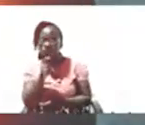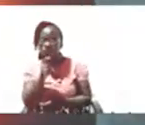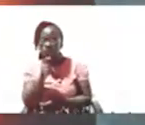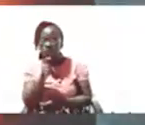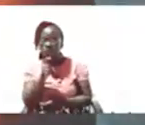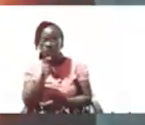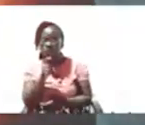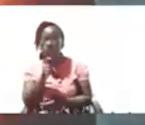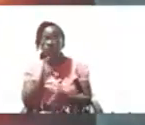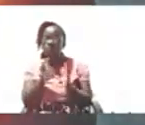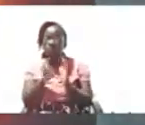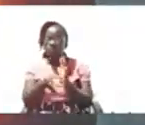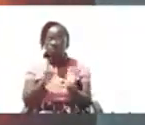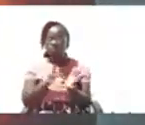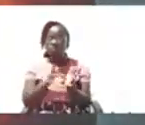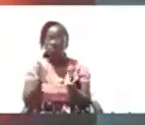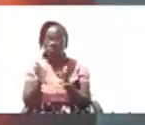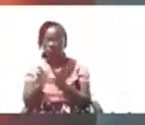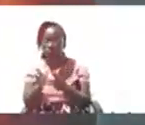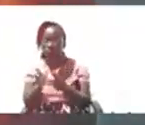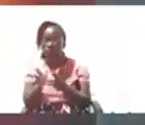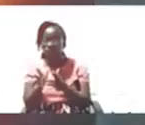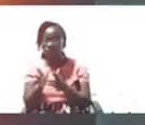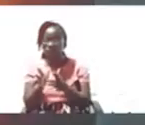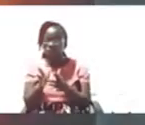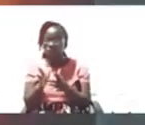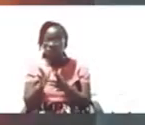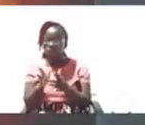so eye obodan.